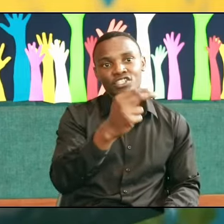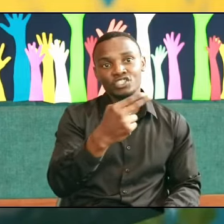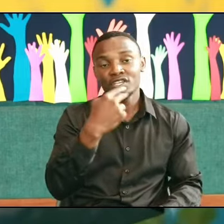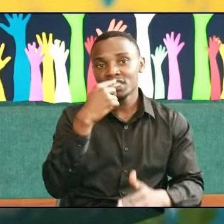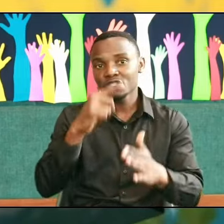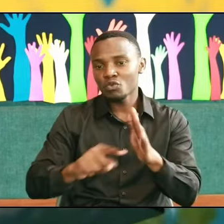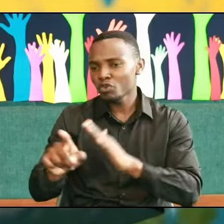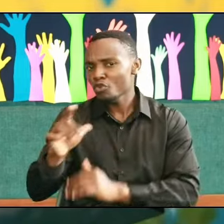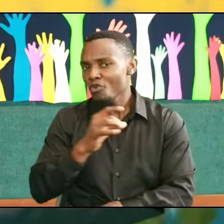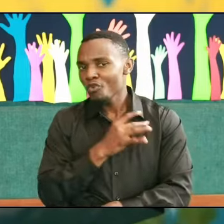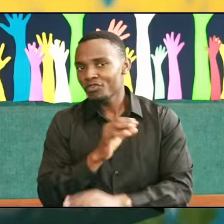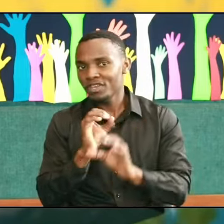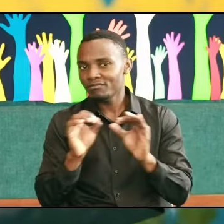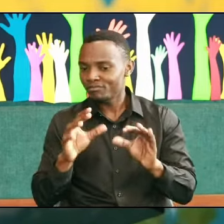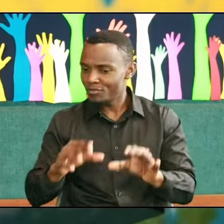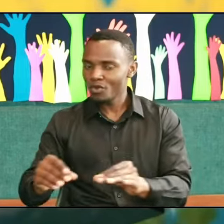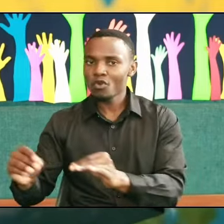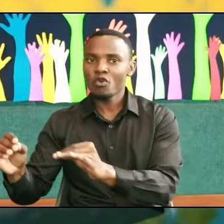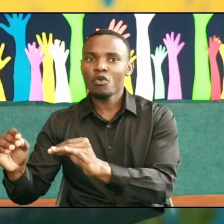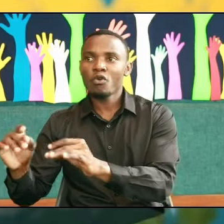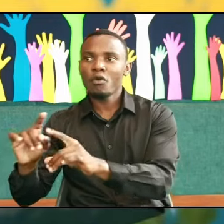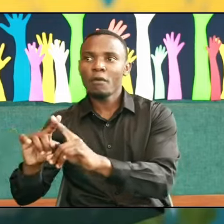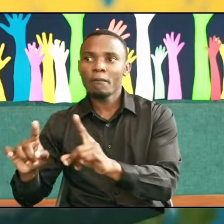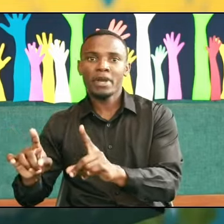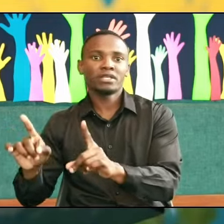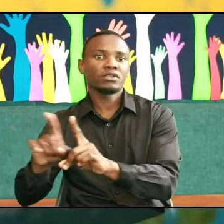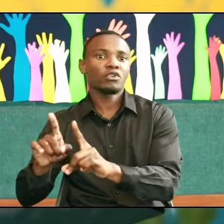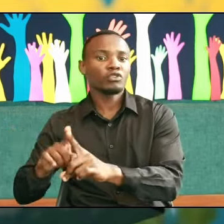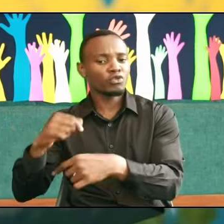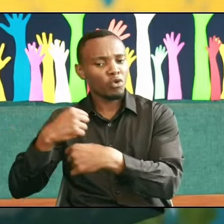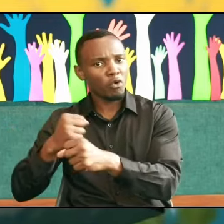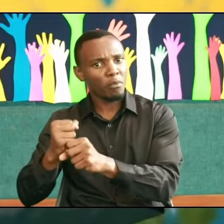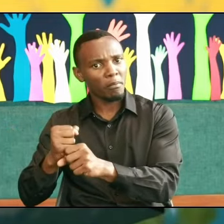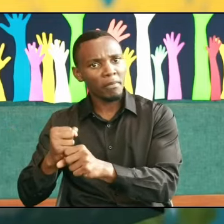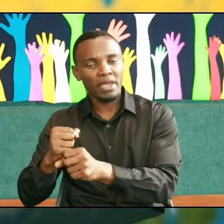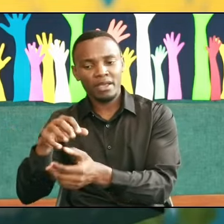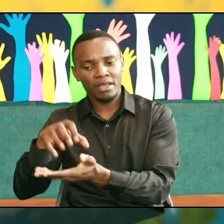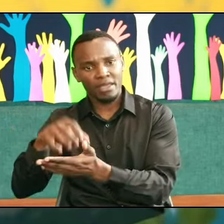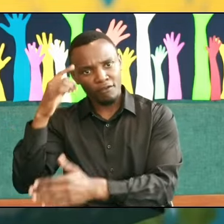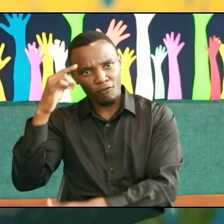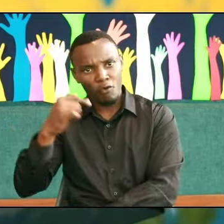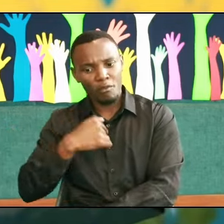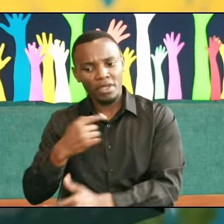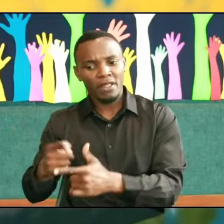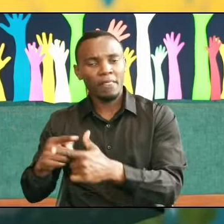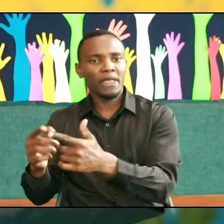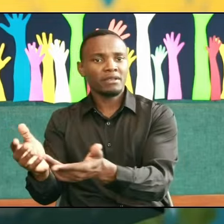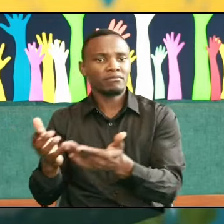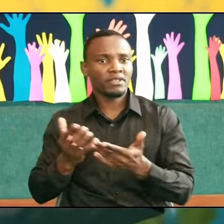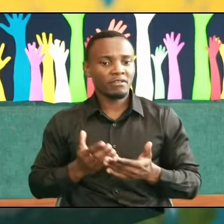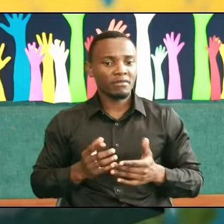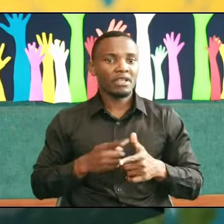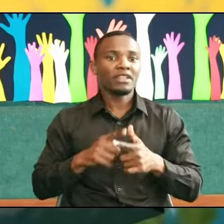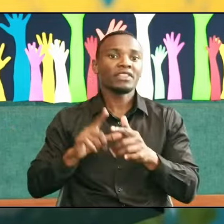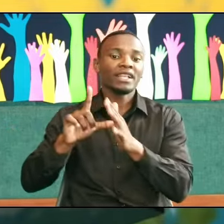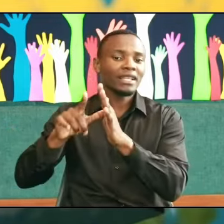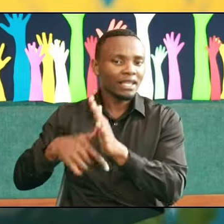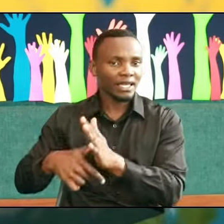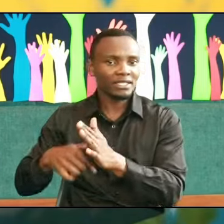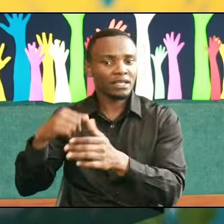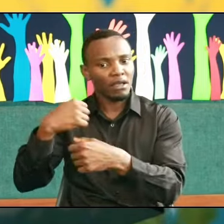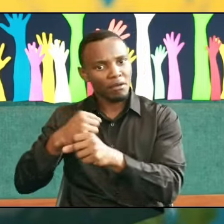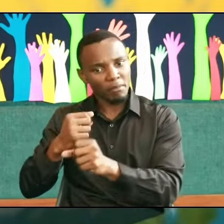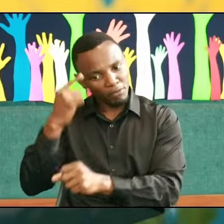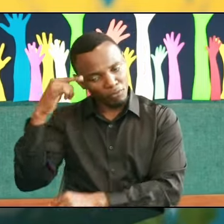said, but make the small cake from it first and bring it to me. And afterward, make some for yourself and